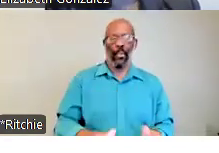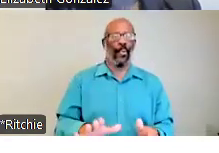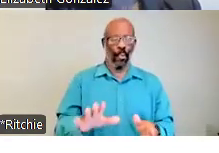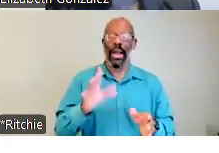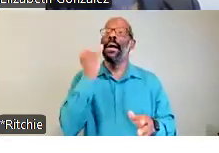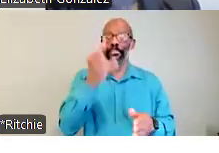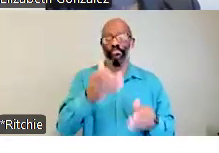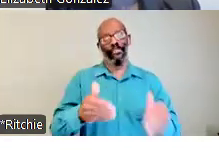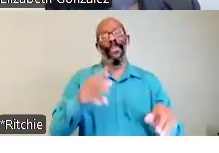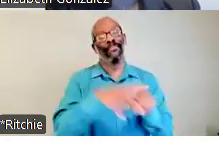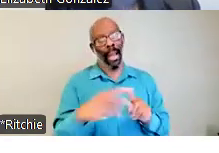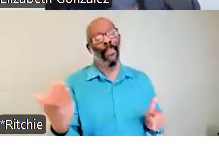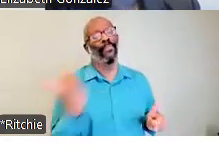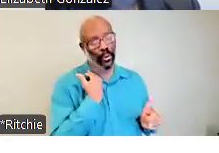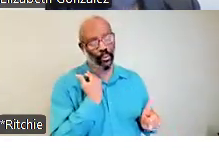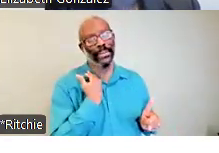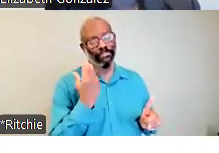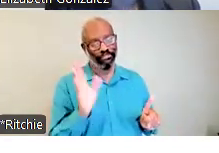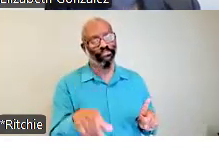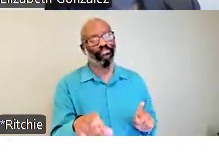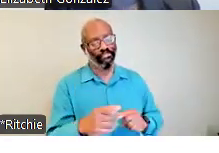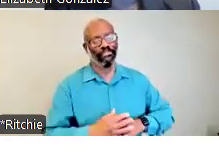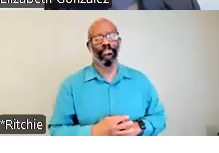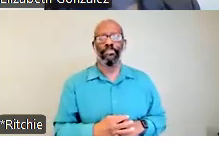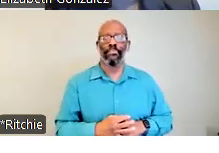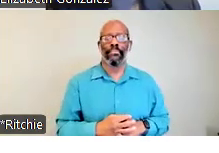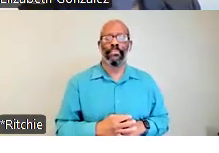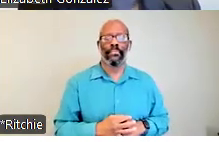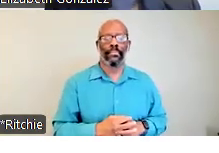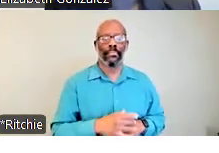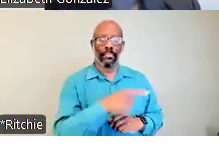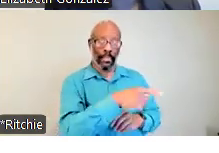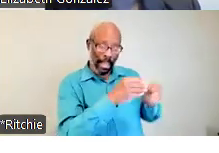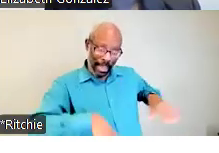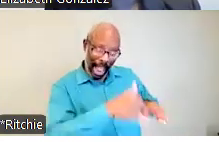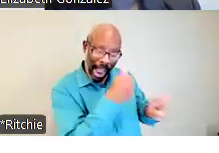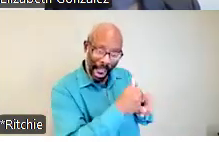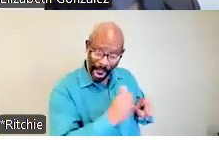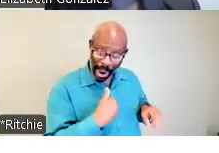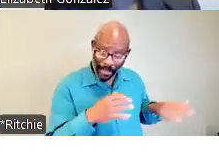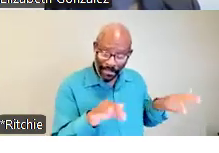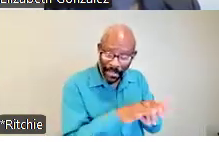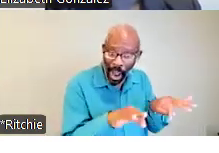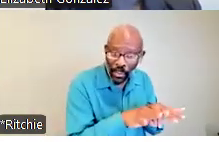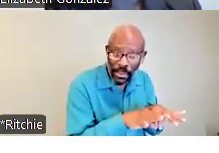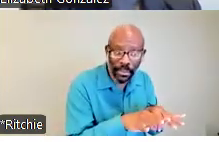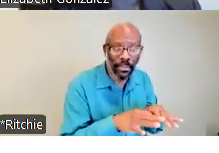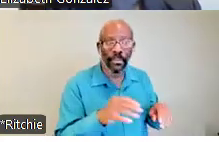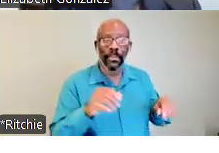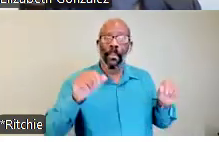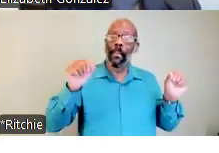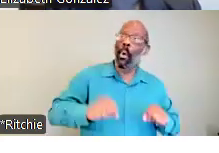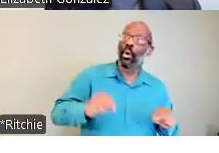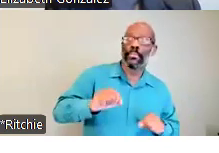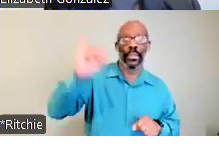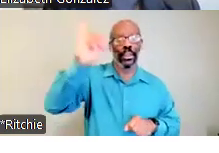You might have potential insurance payments, your vehicles, other relief